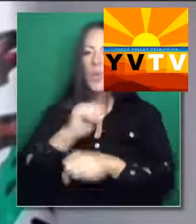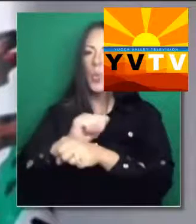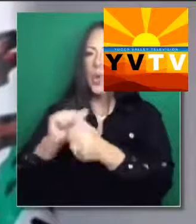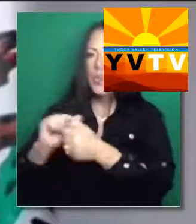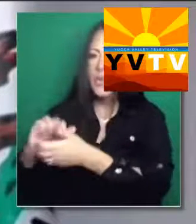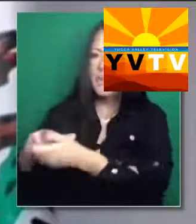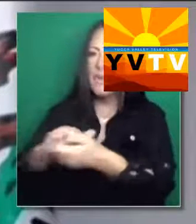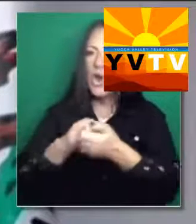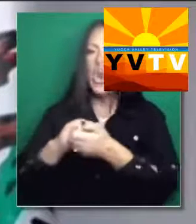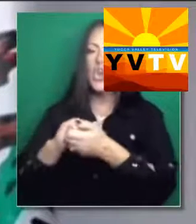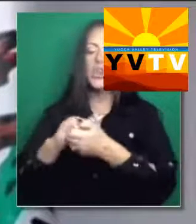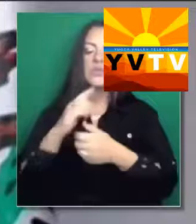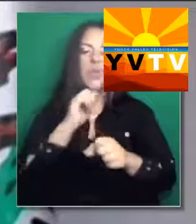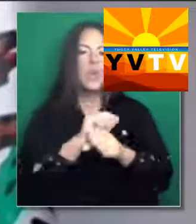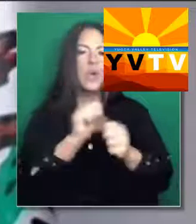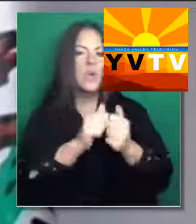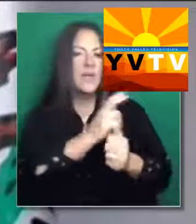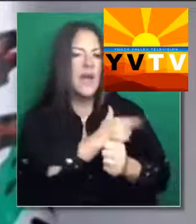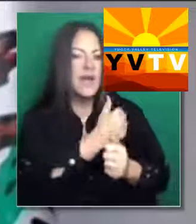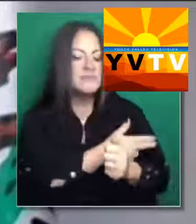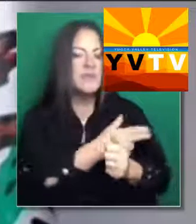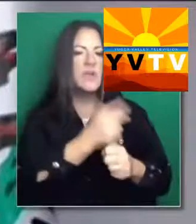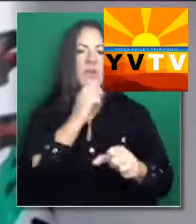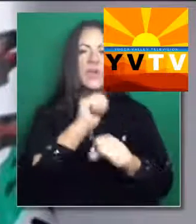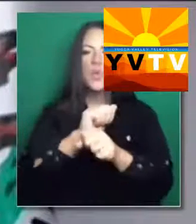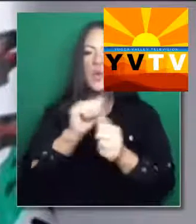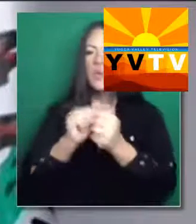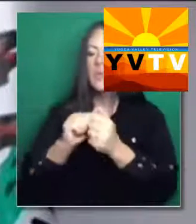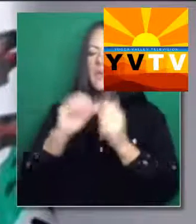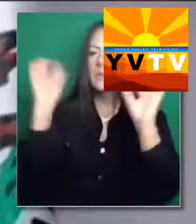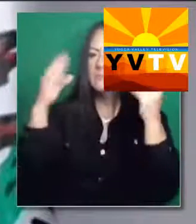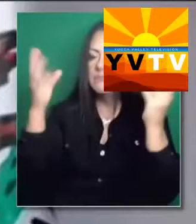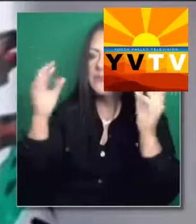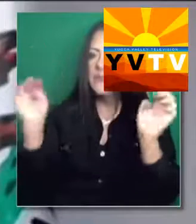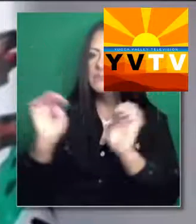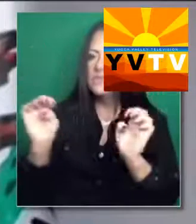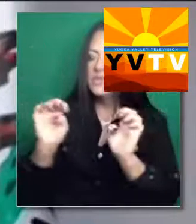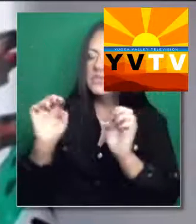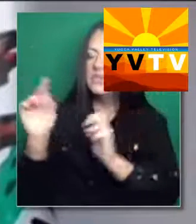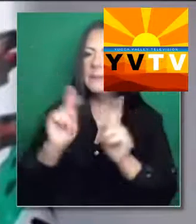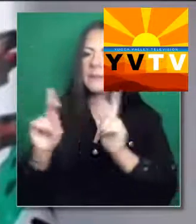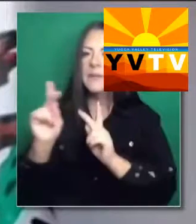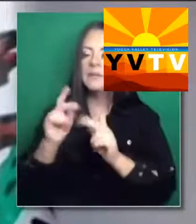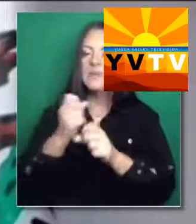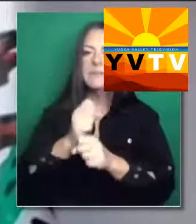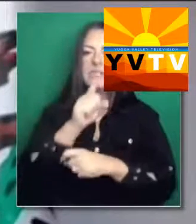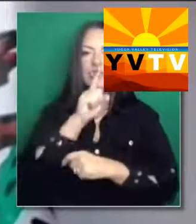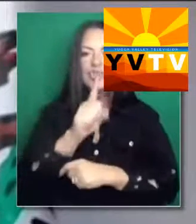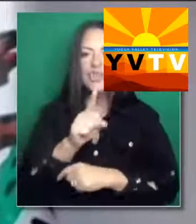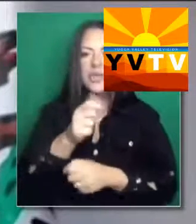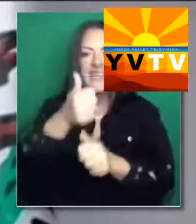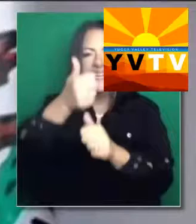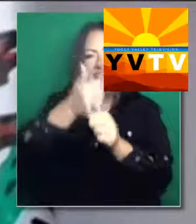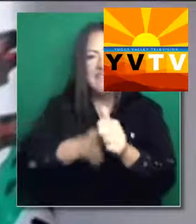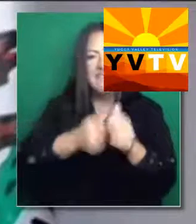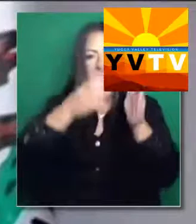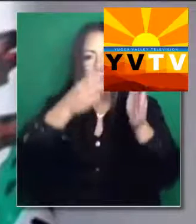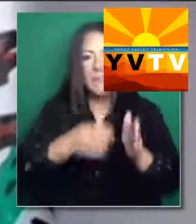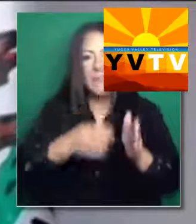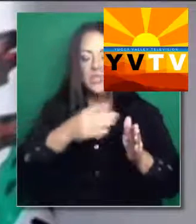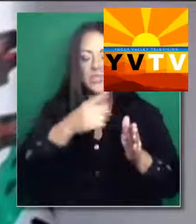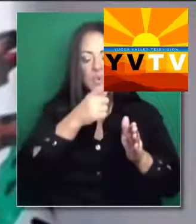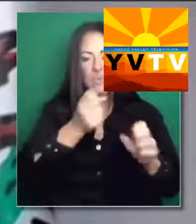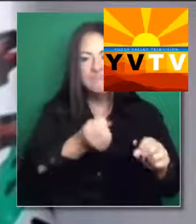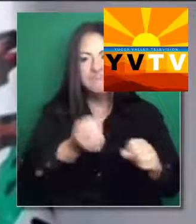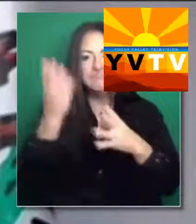with the hospital delivery system, working with first responders to make sure that every patient who needs hospital level